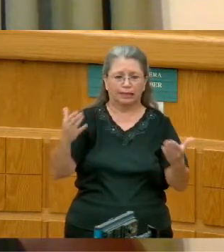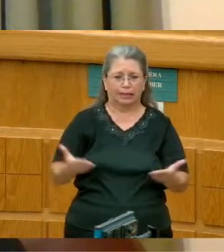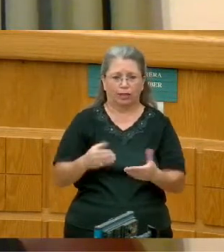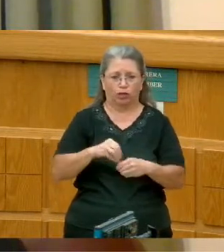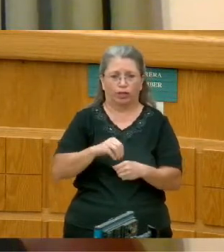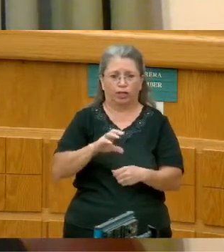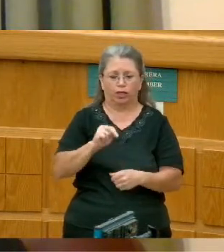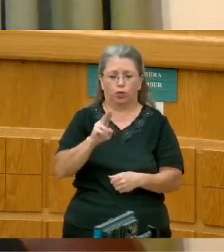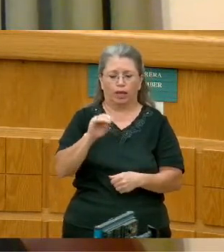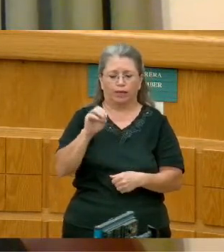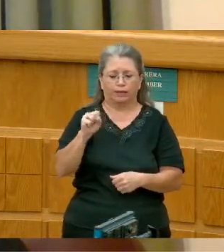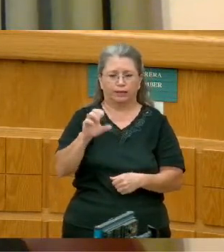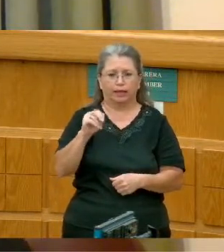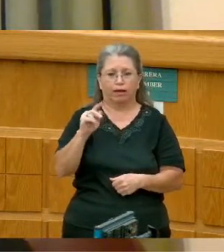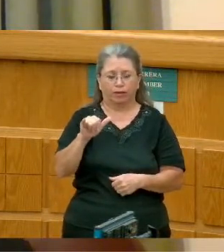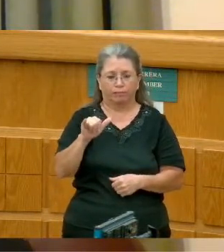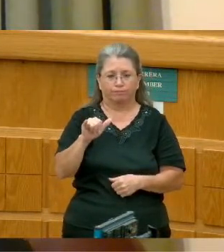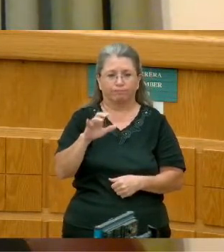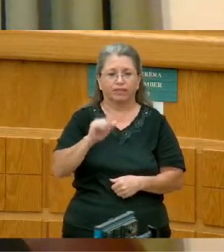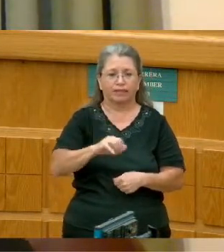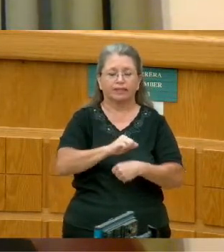here.